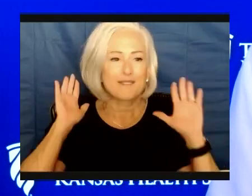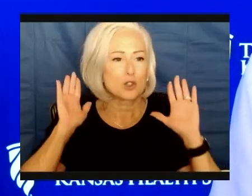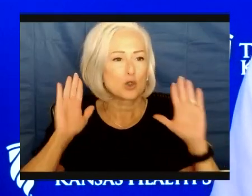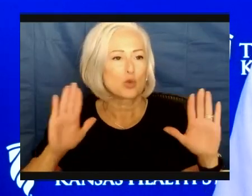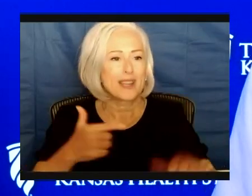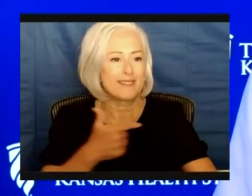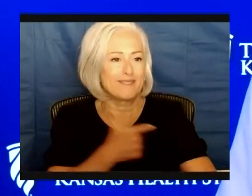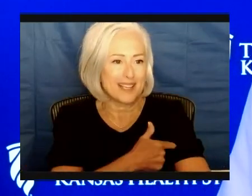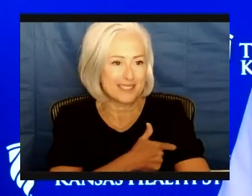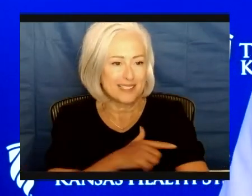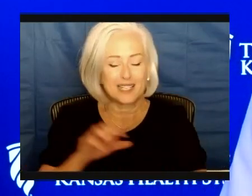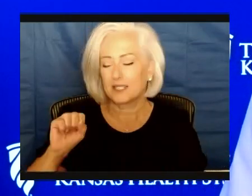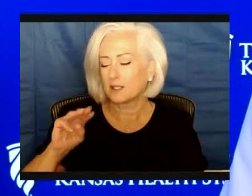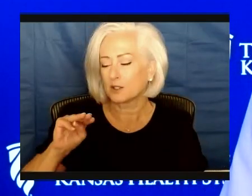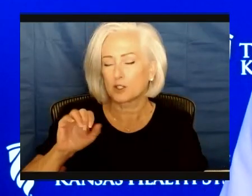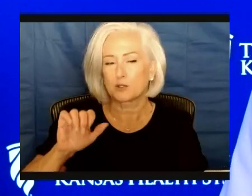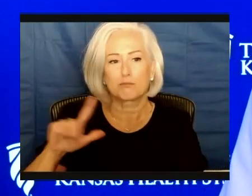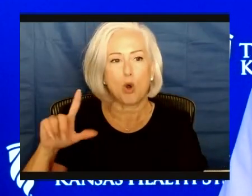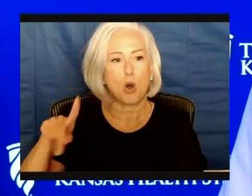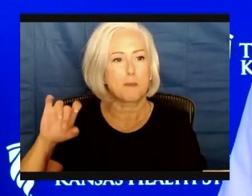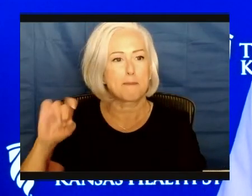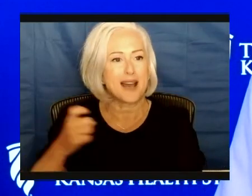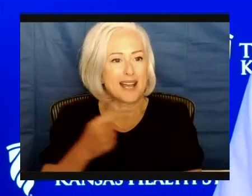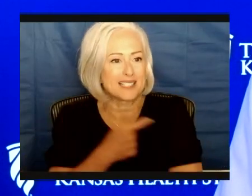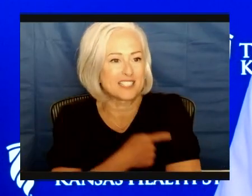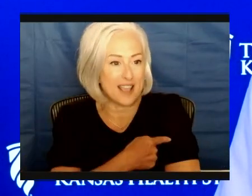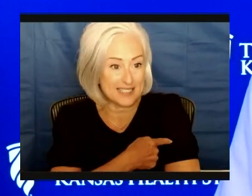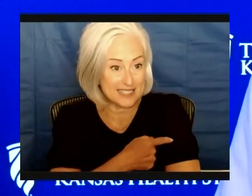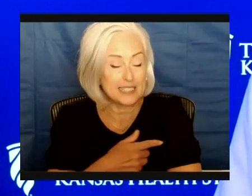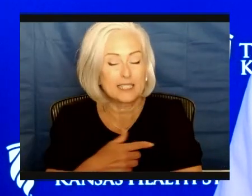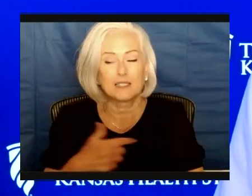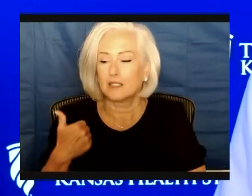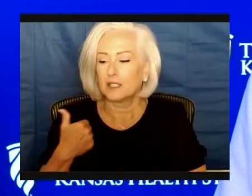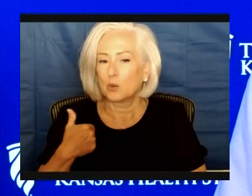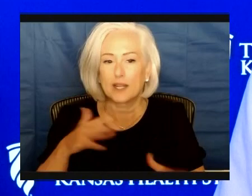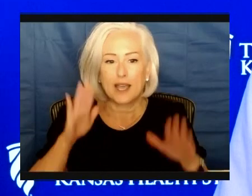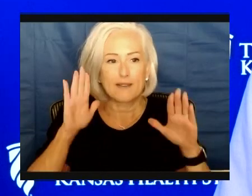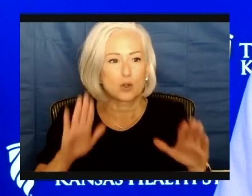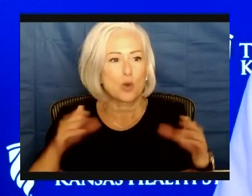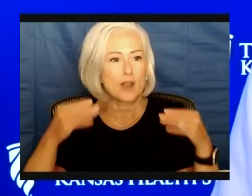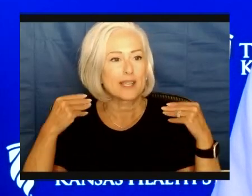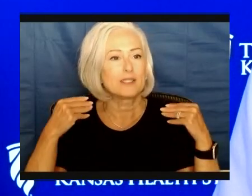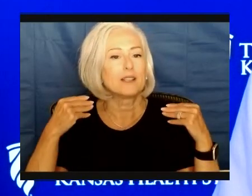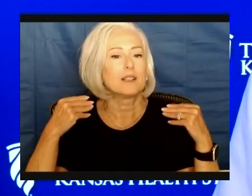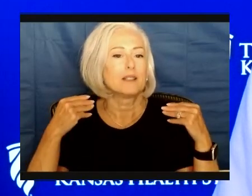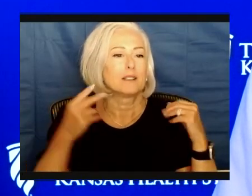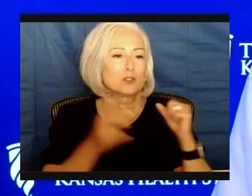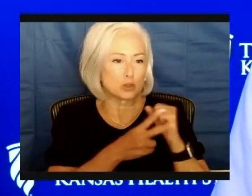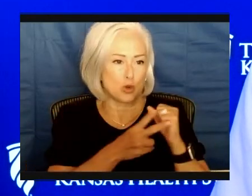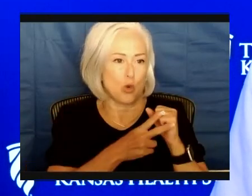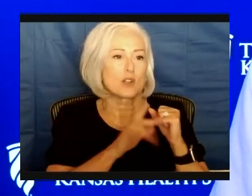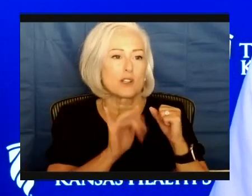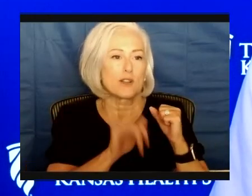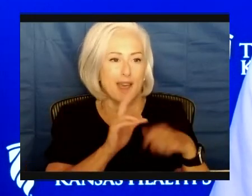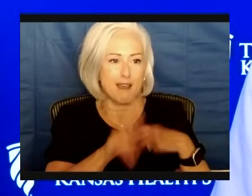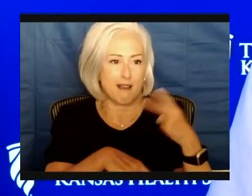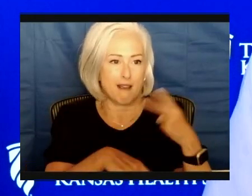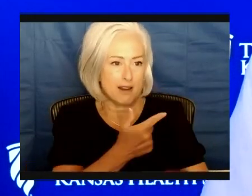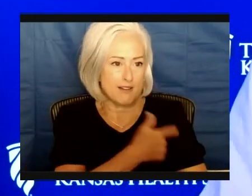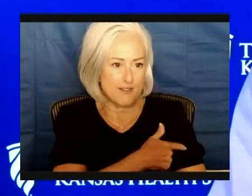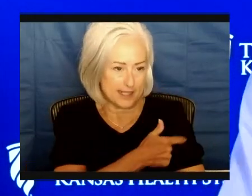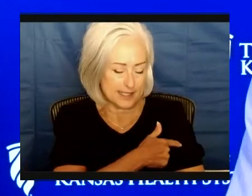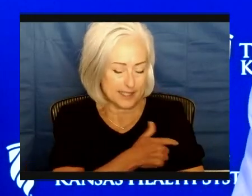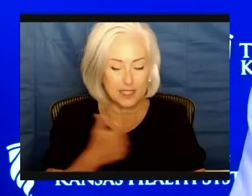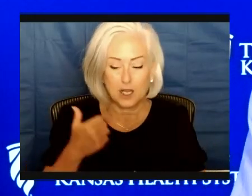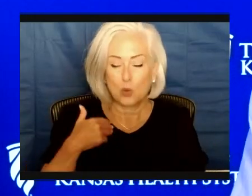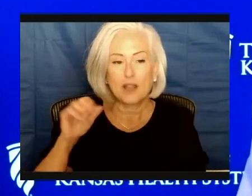smallpox vaccines. We know that we have great stores in the United States of those vaccines. We also do have antiviral medicines for